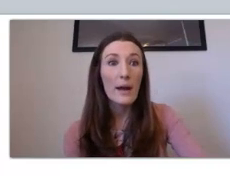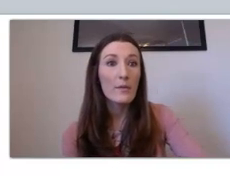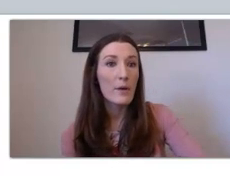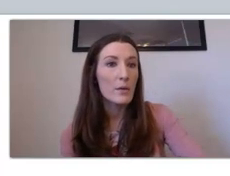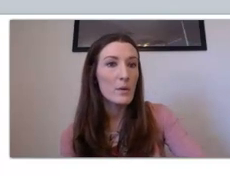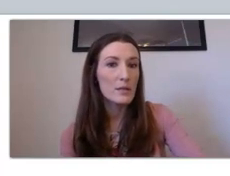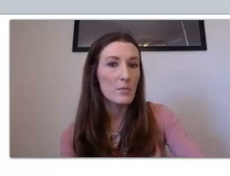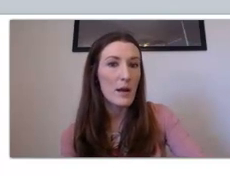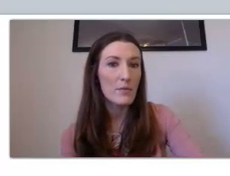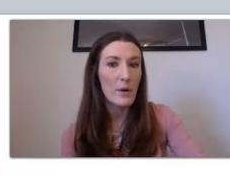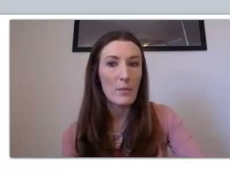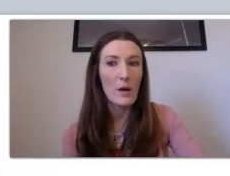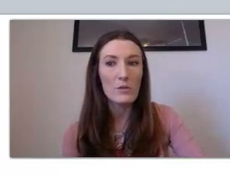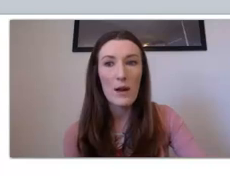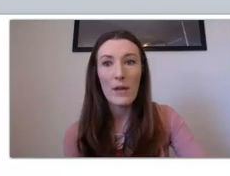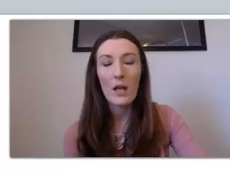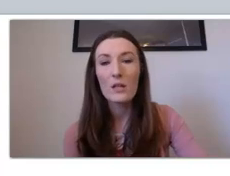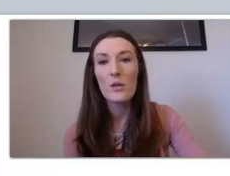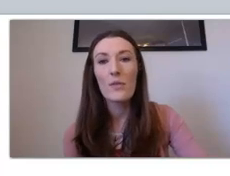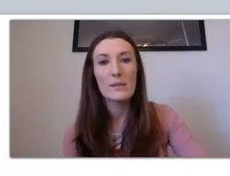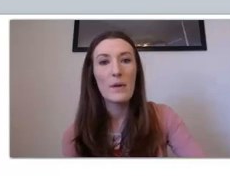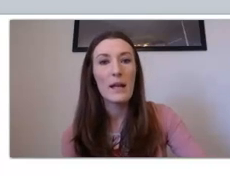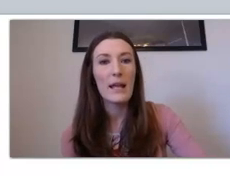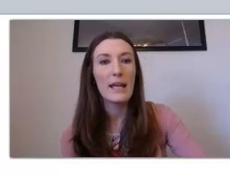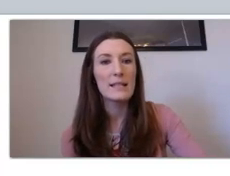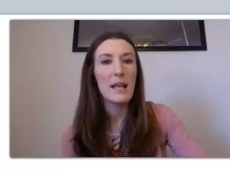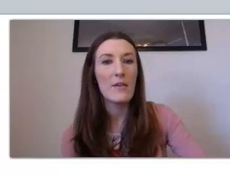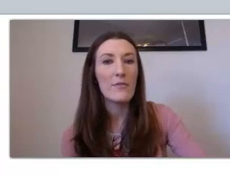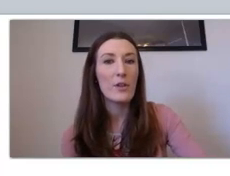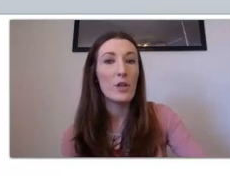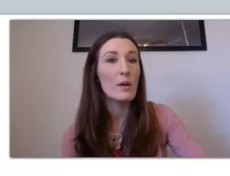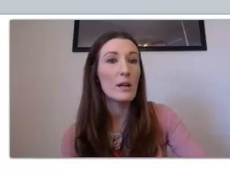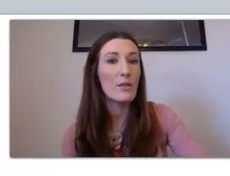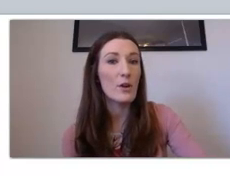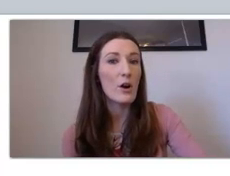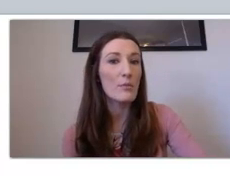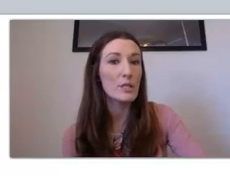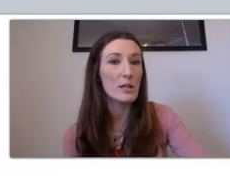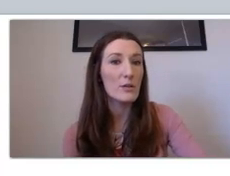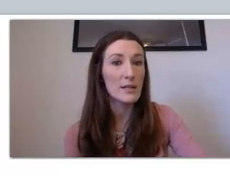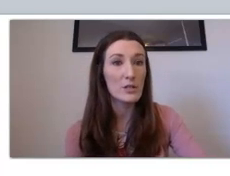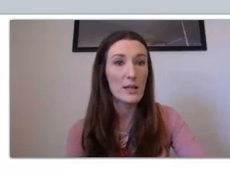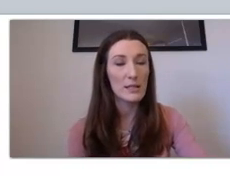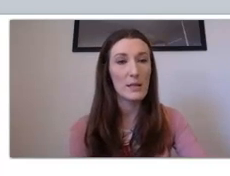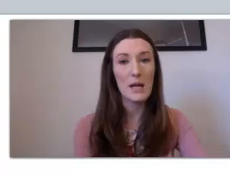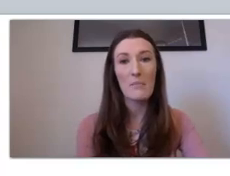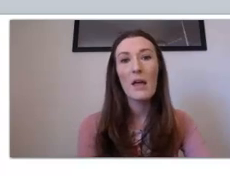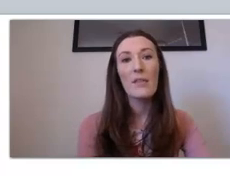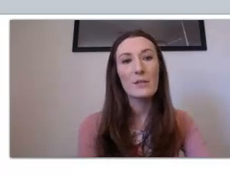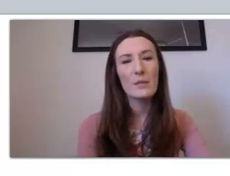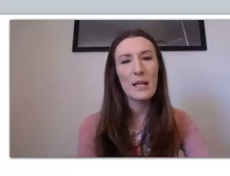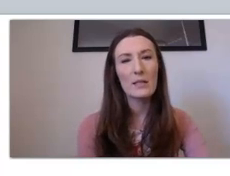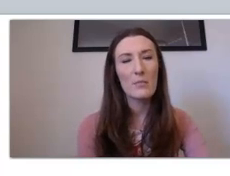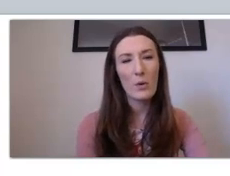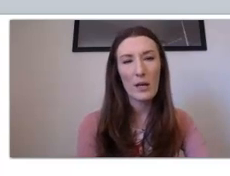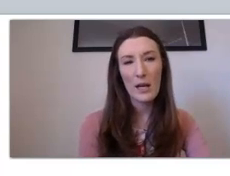The right of way. Who has the right of way while driving? So this one is if you and another car reach the intersection at the same time.